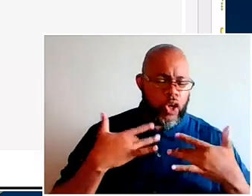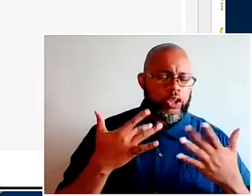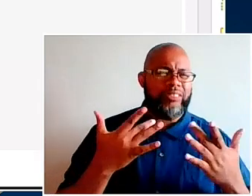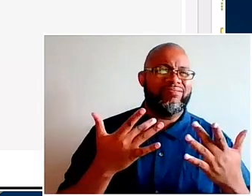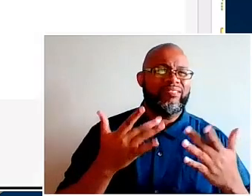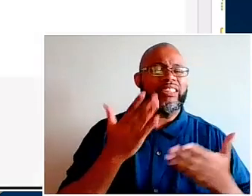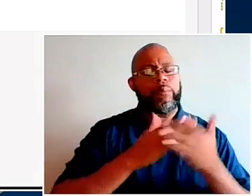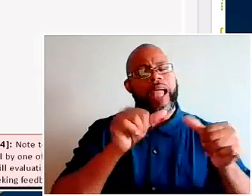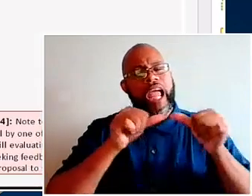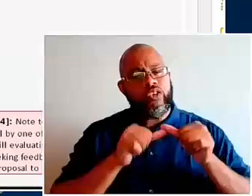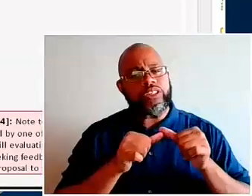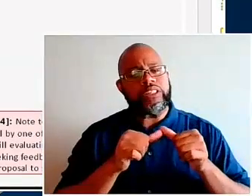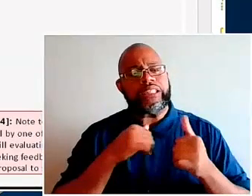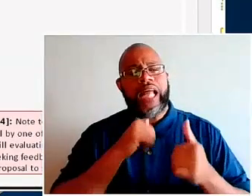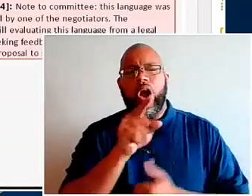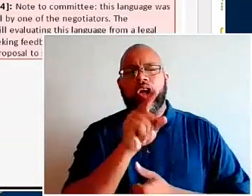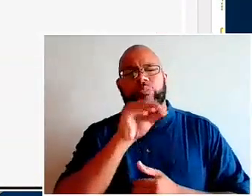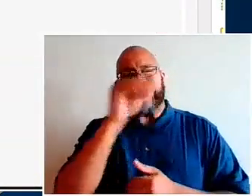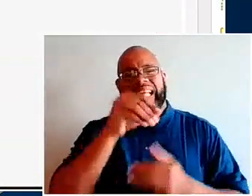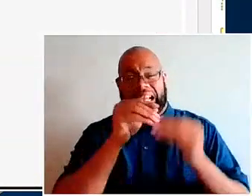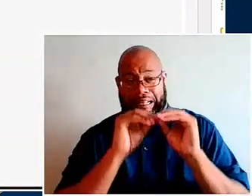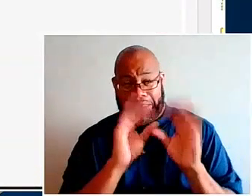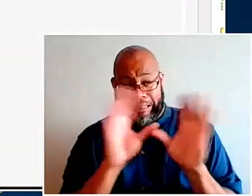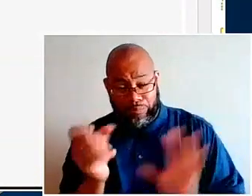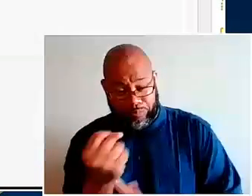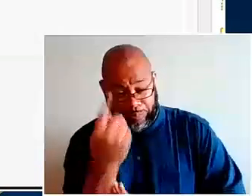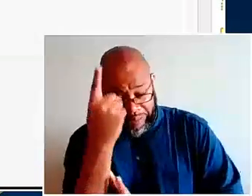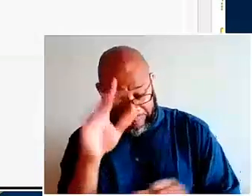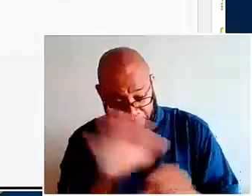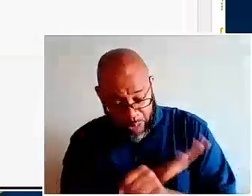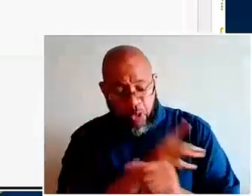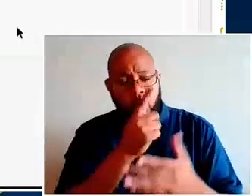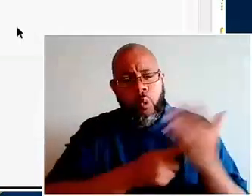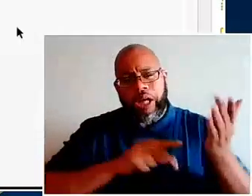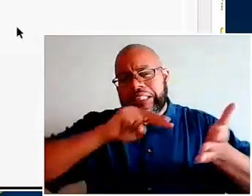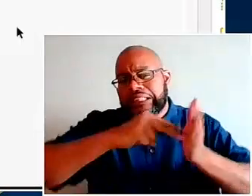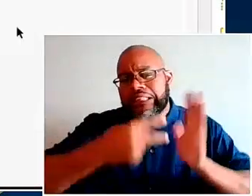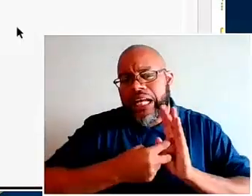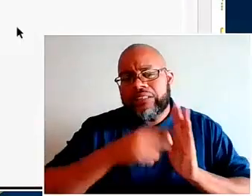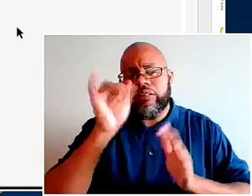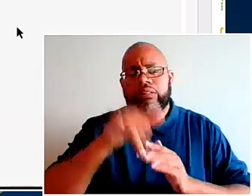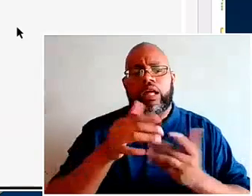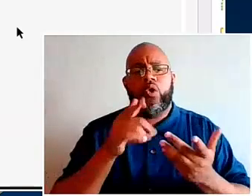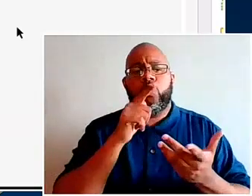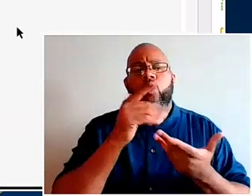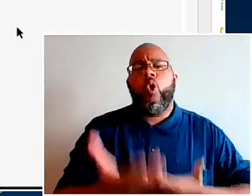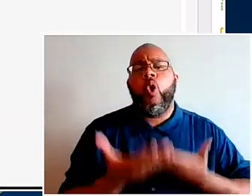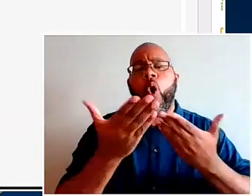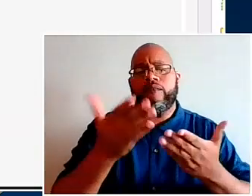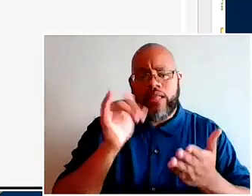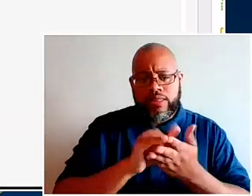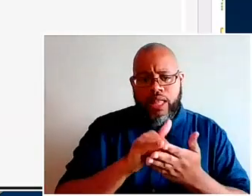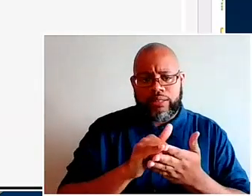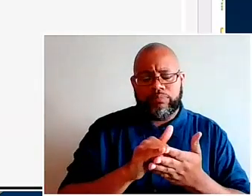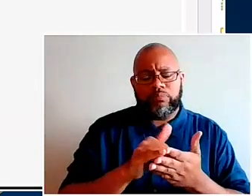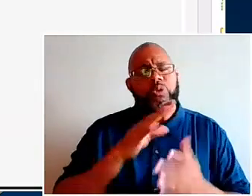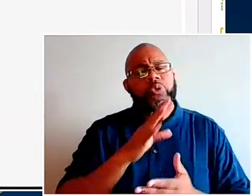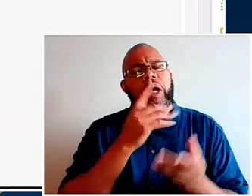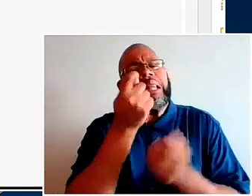some areas of where we're not 100% clear what was intended by those who offered this. Let's talk a